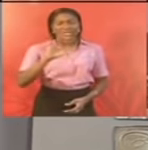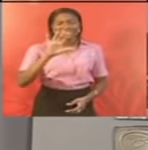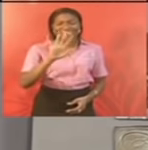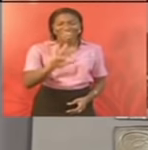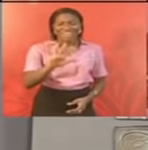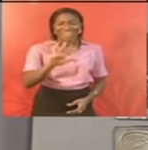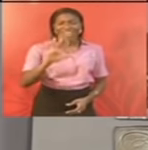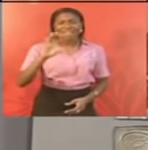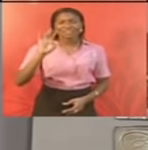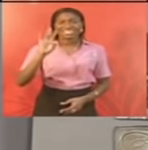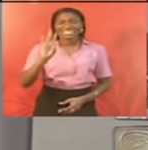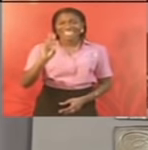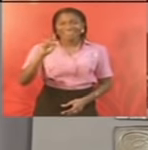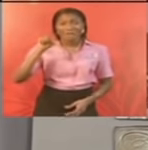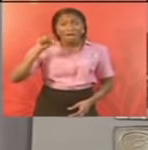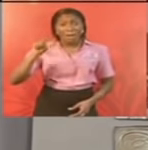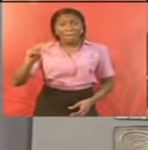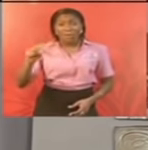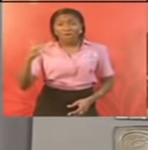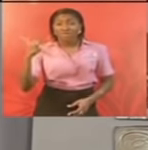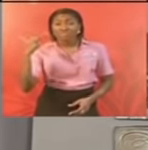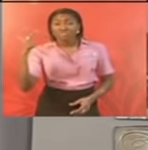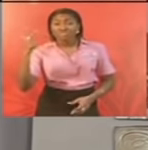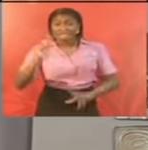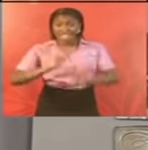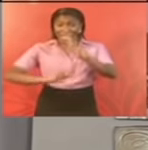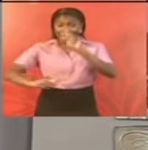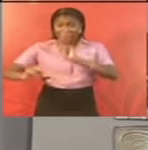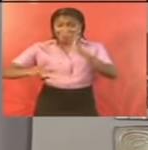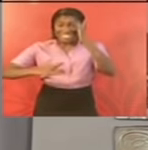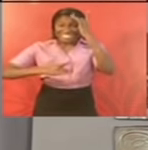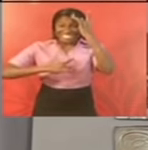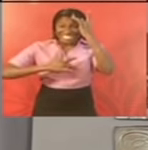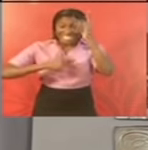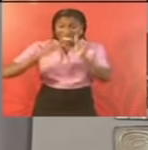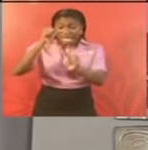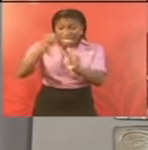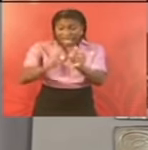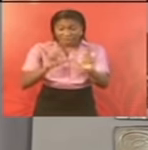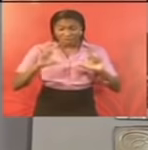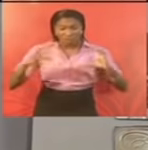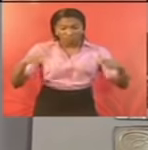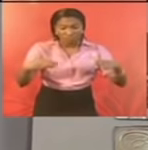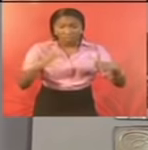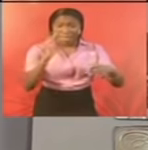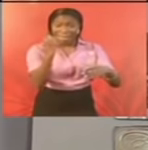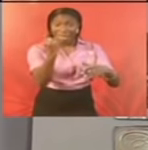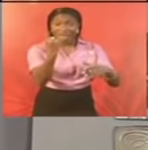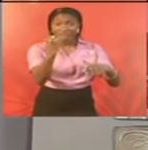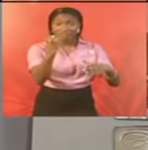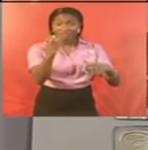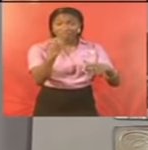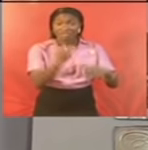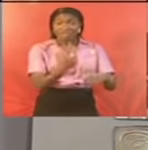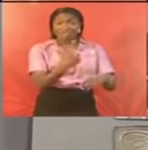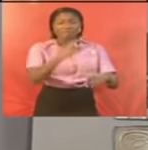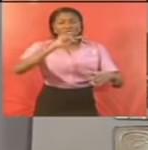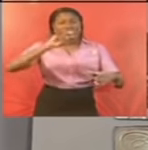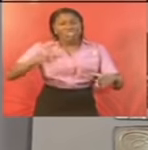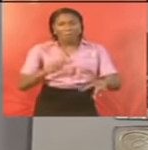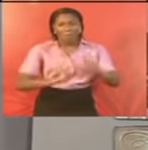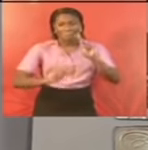3,507.3 cases per million population. Trinidad and Tobago's caseload on that same parameter